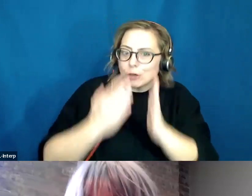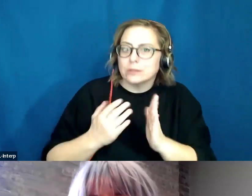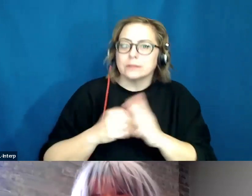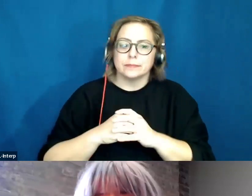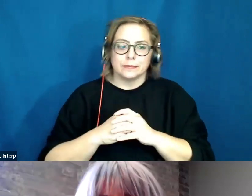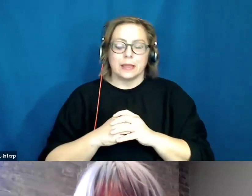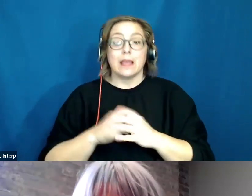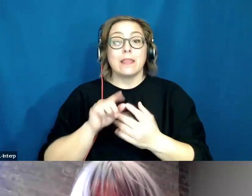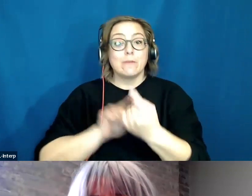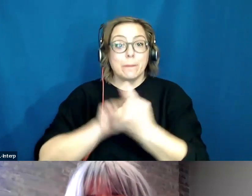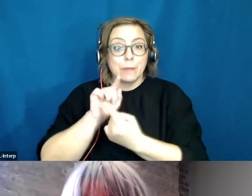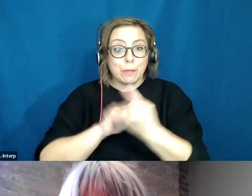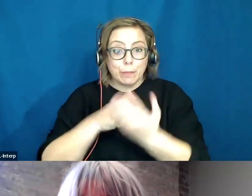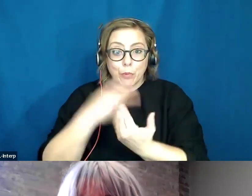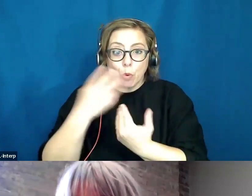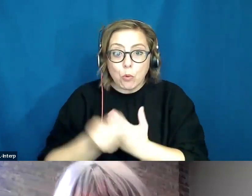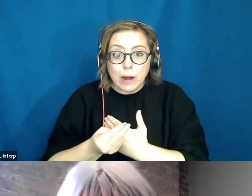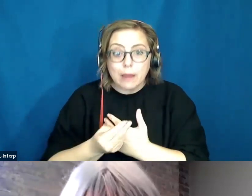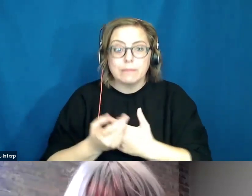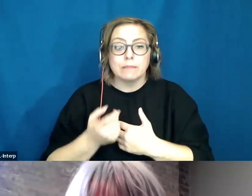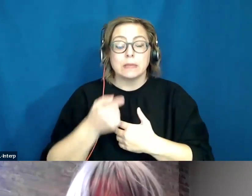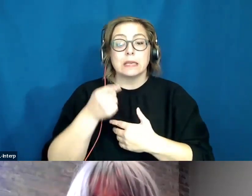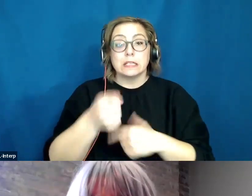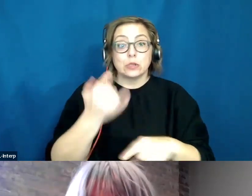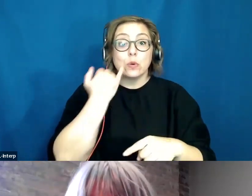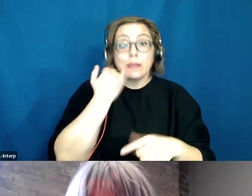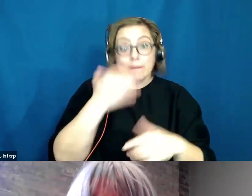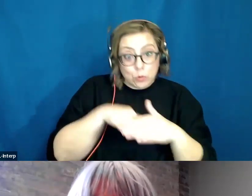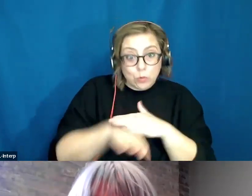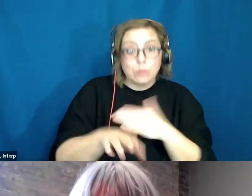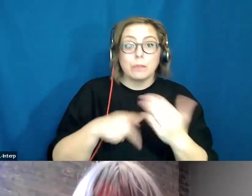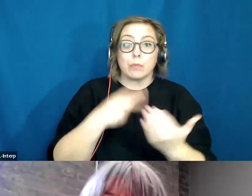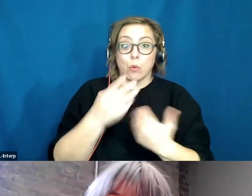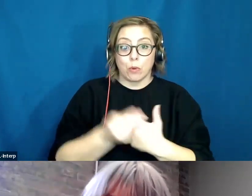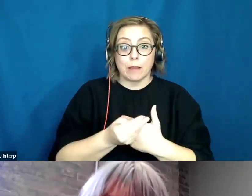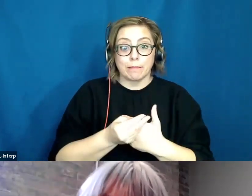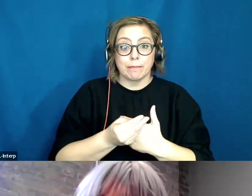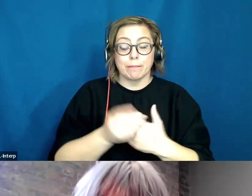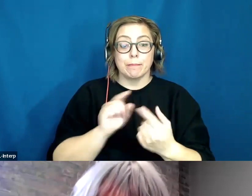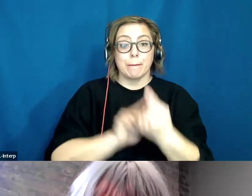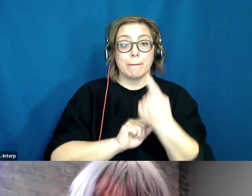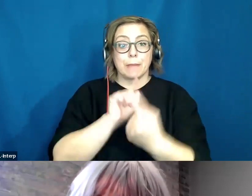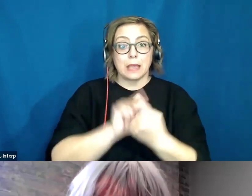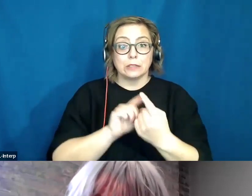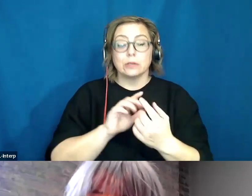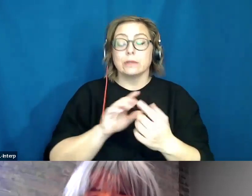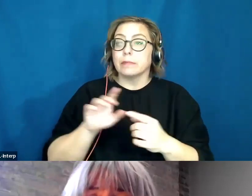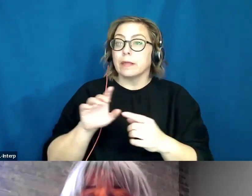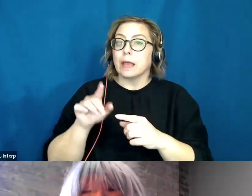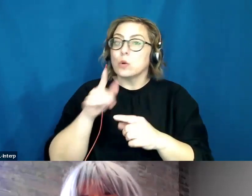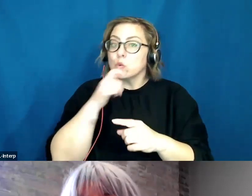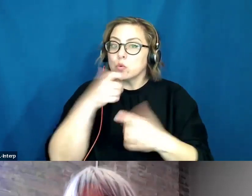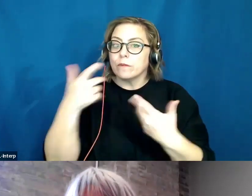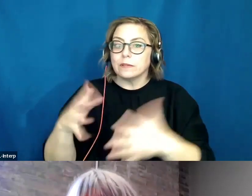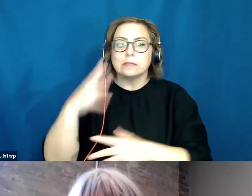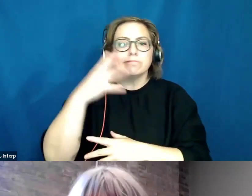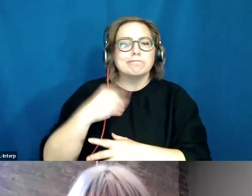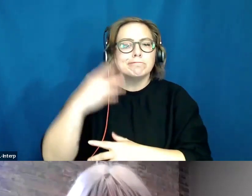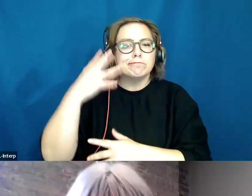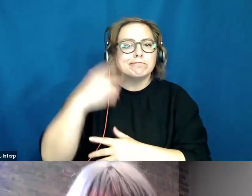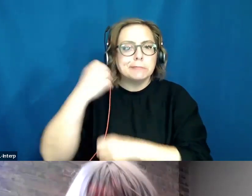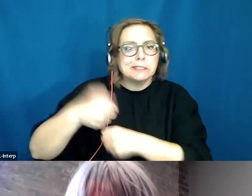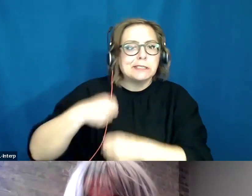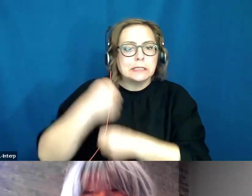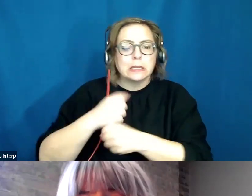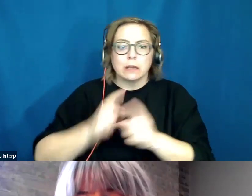mentorship program whereby they might partner you. If you get into the mentorship program, they would partner you with a more senior artists that you would sort